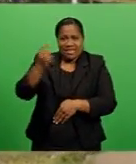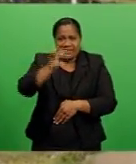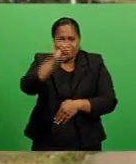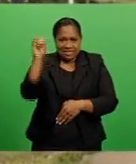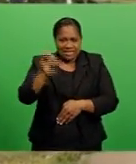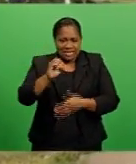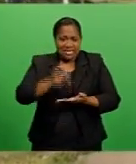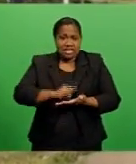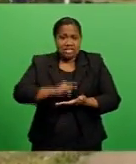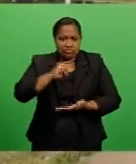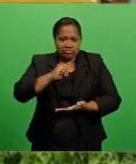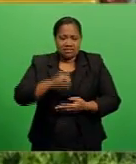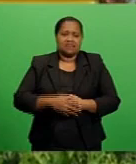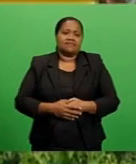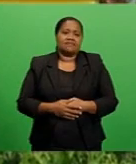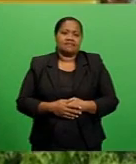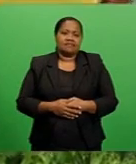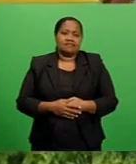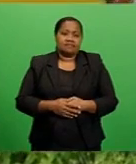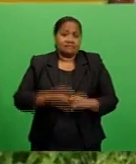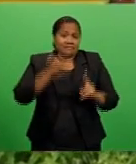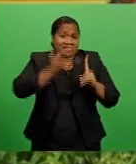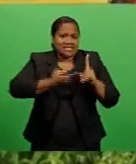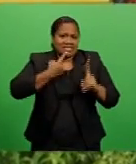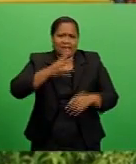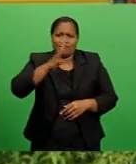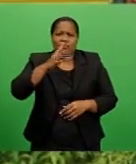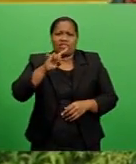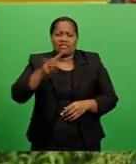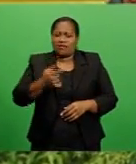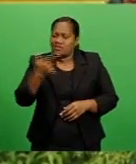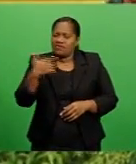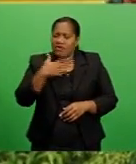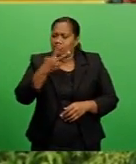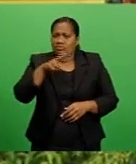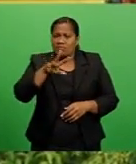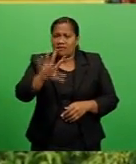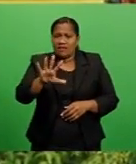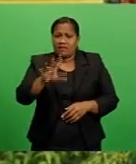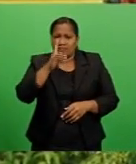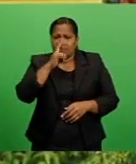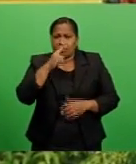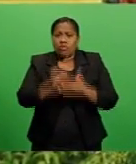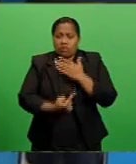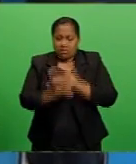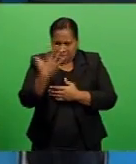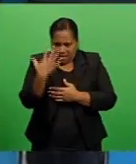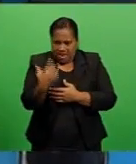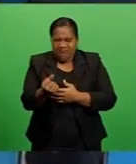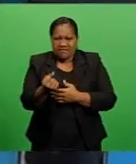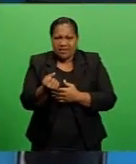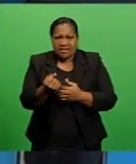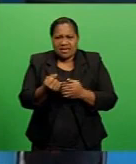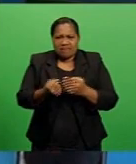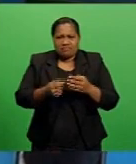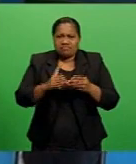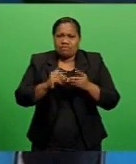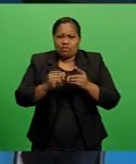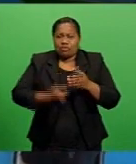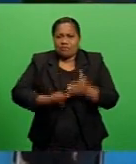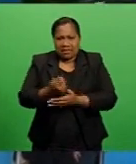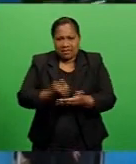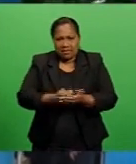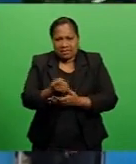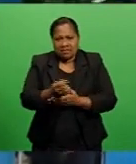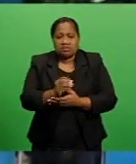around 4,725 ratepayers have accumulated arrears. The Nasinu Town Council is offering 7% discount